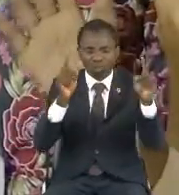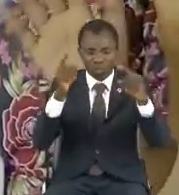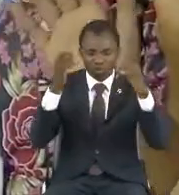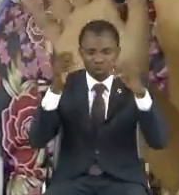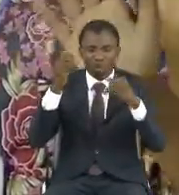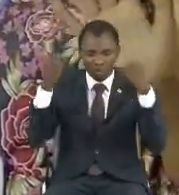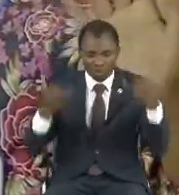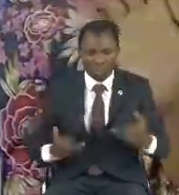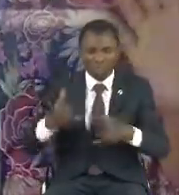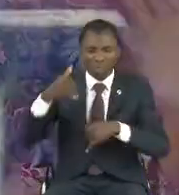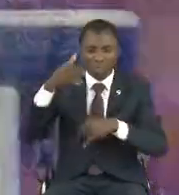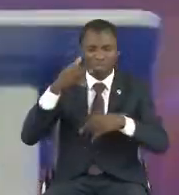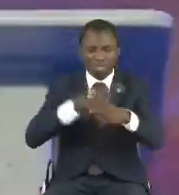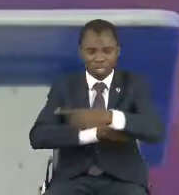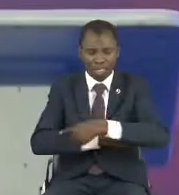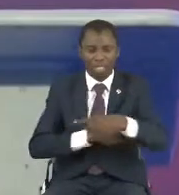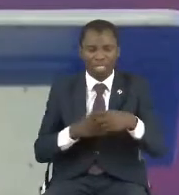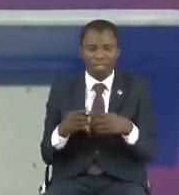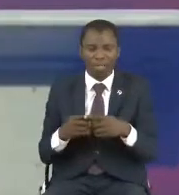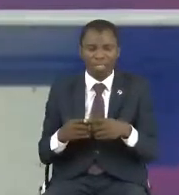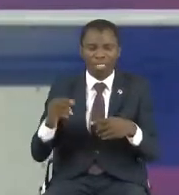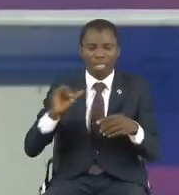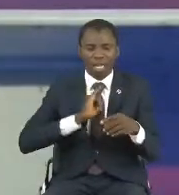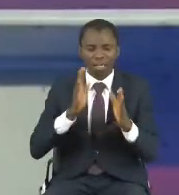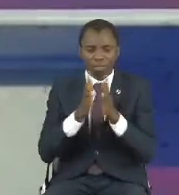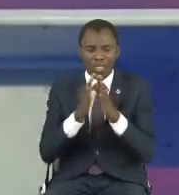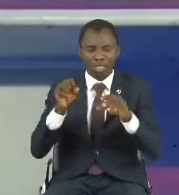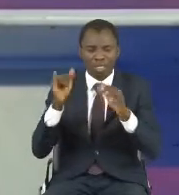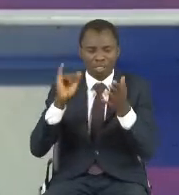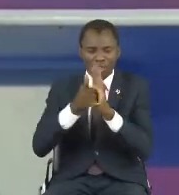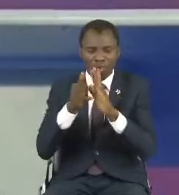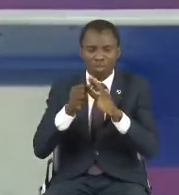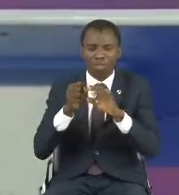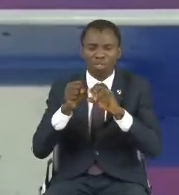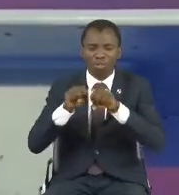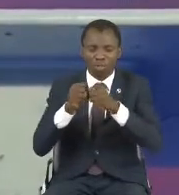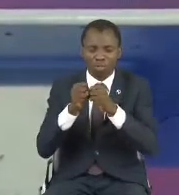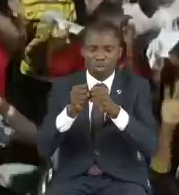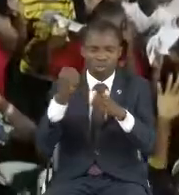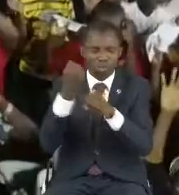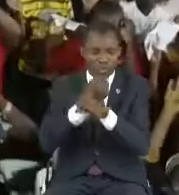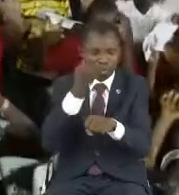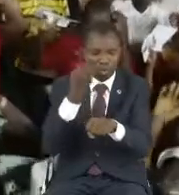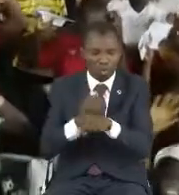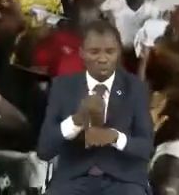those broken bones join together right now.